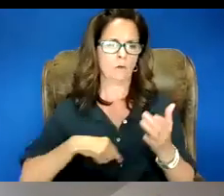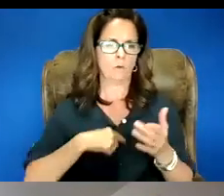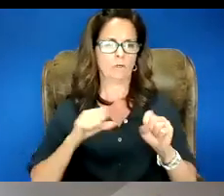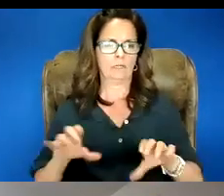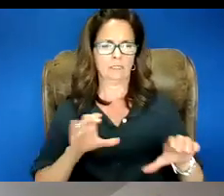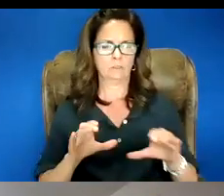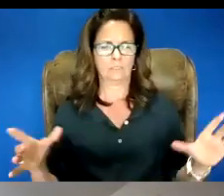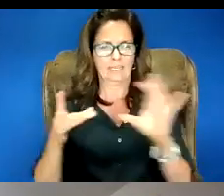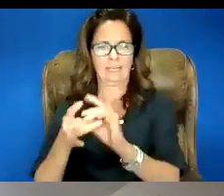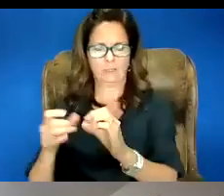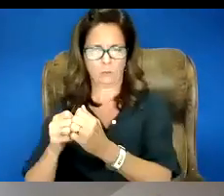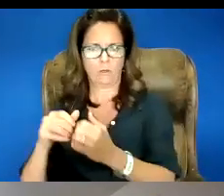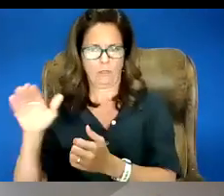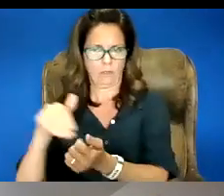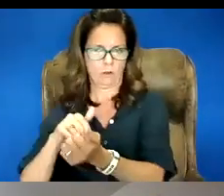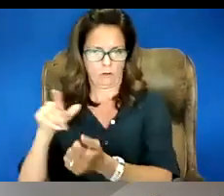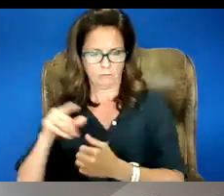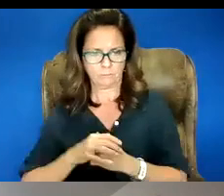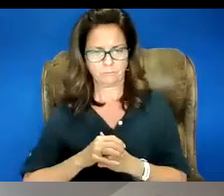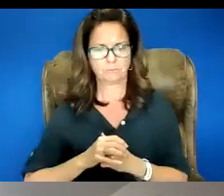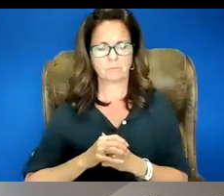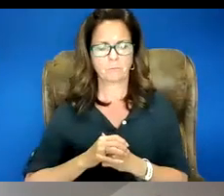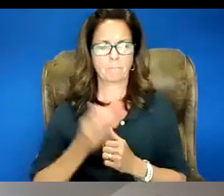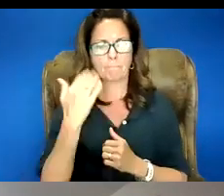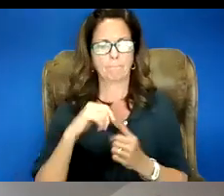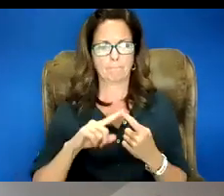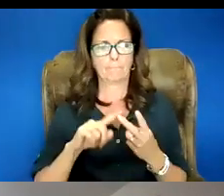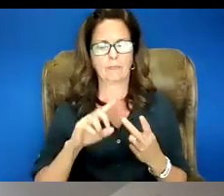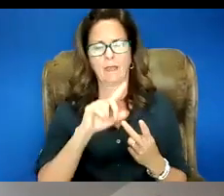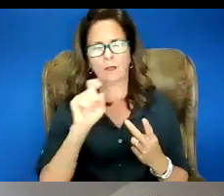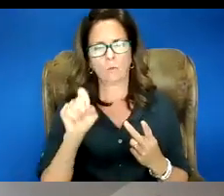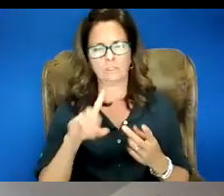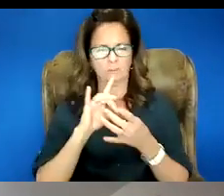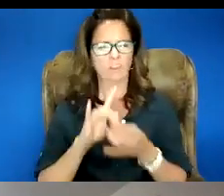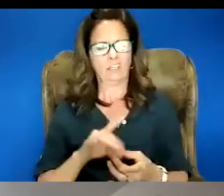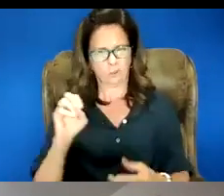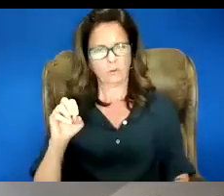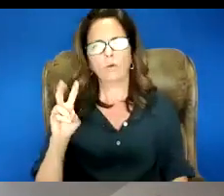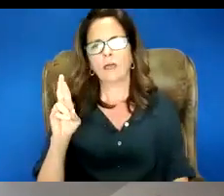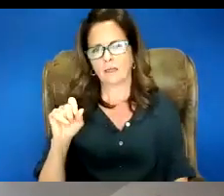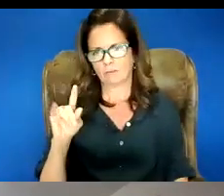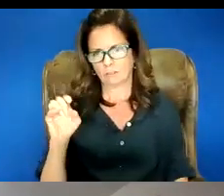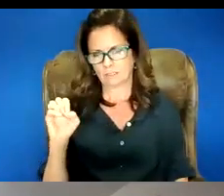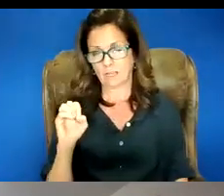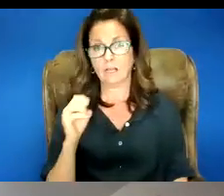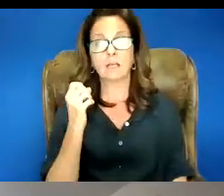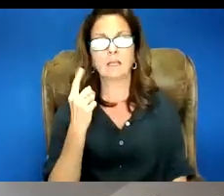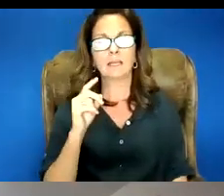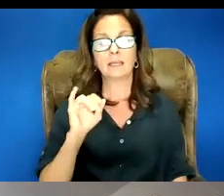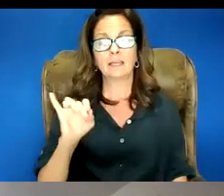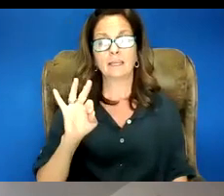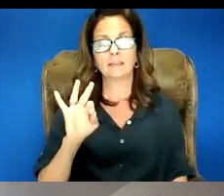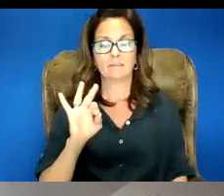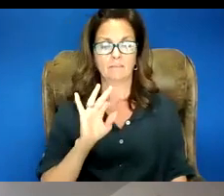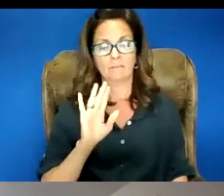Awesome. Okay, another question that has to do with Everside. If your PCP is